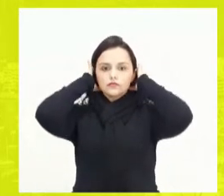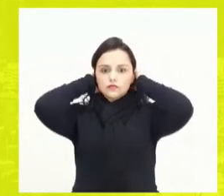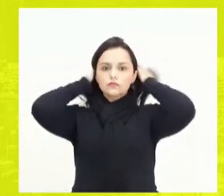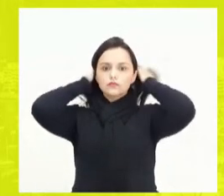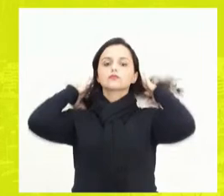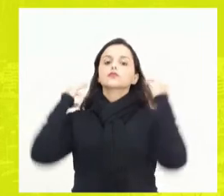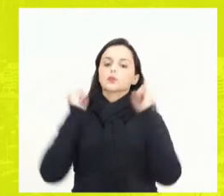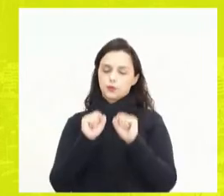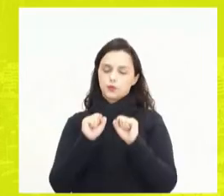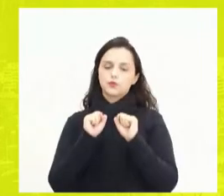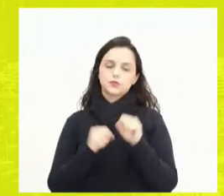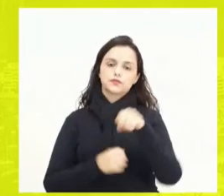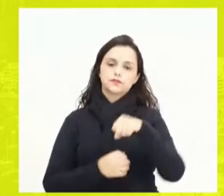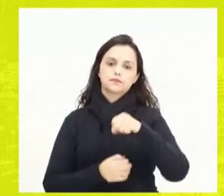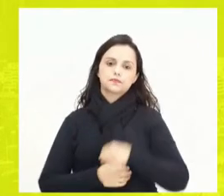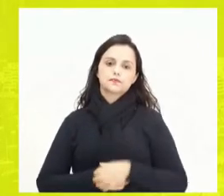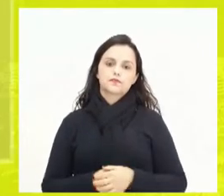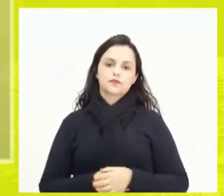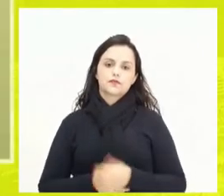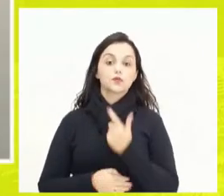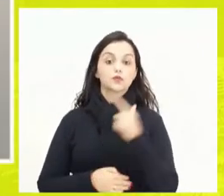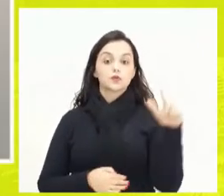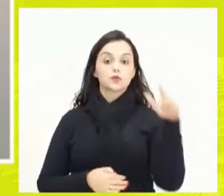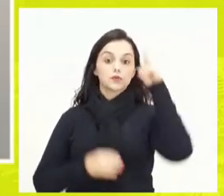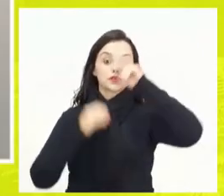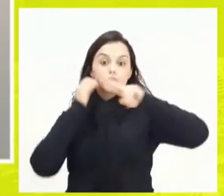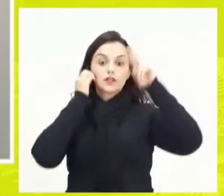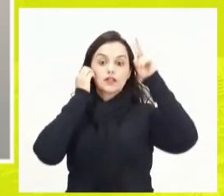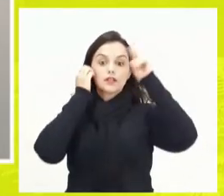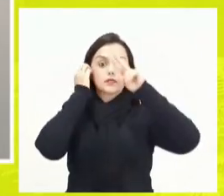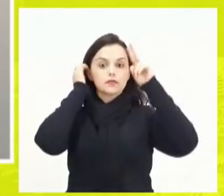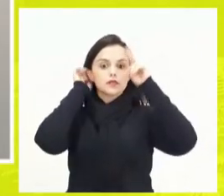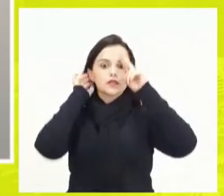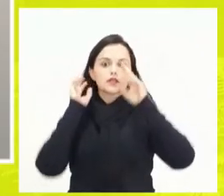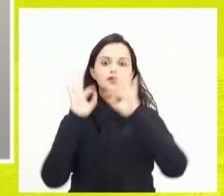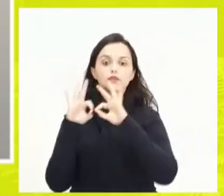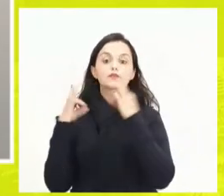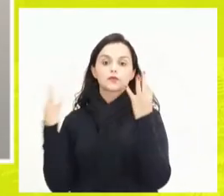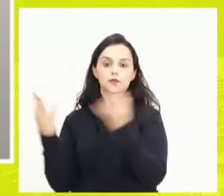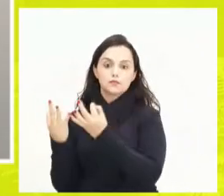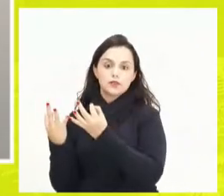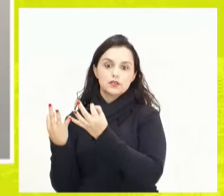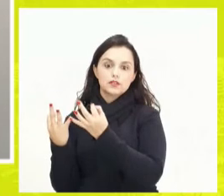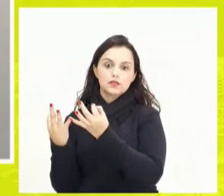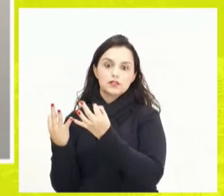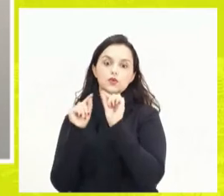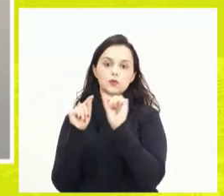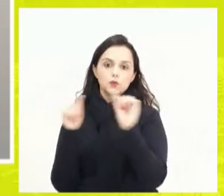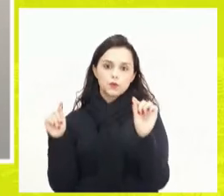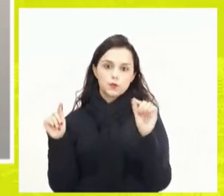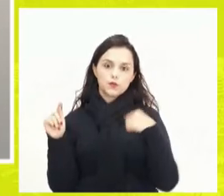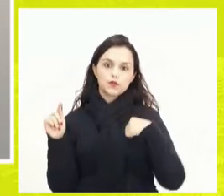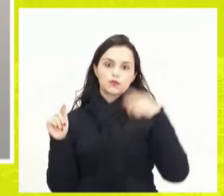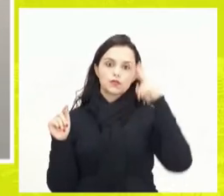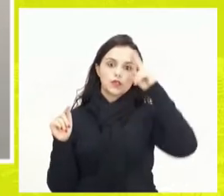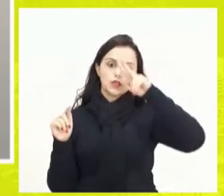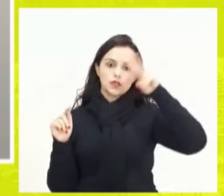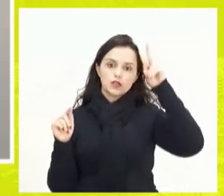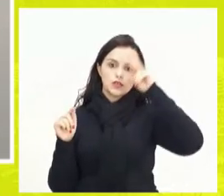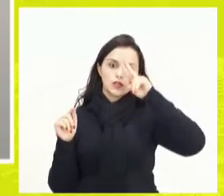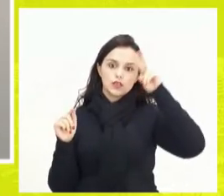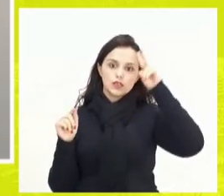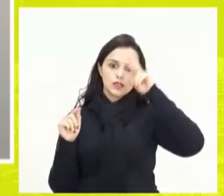yes of course one thing i remembered regarding family issues i